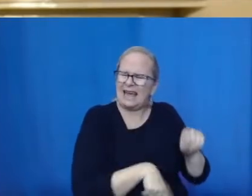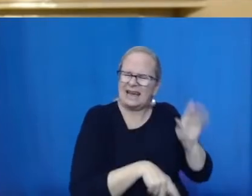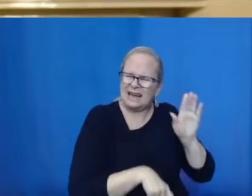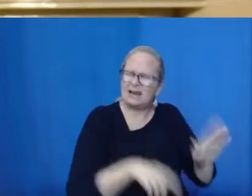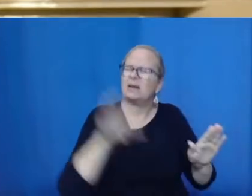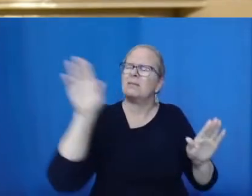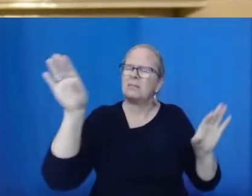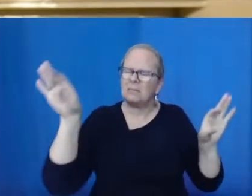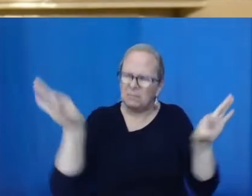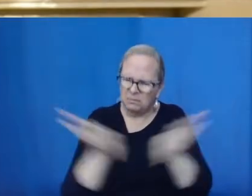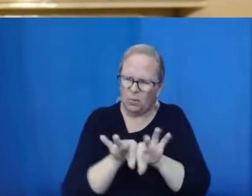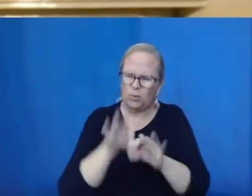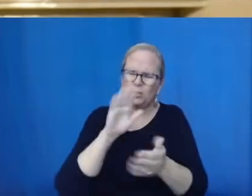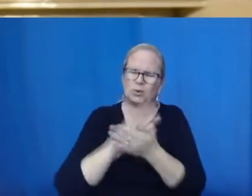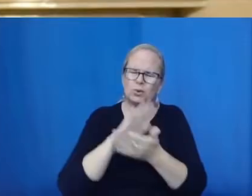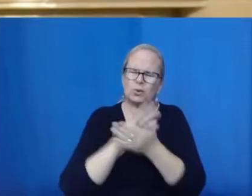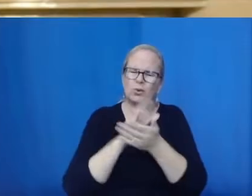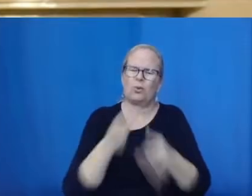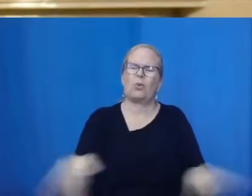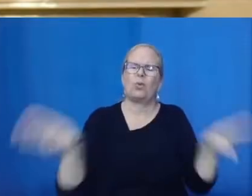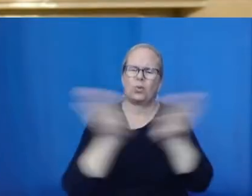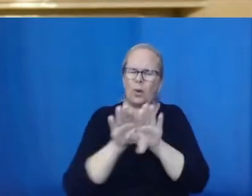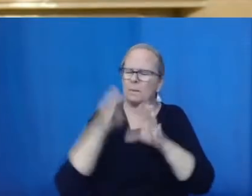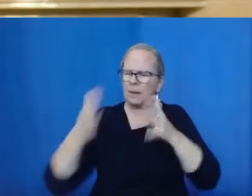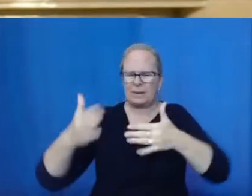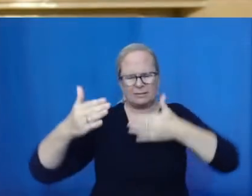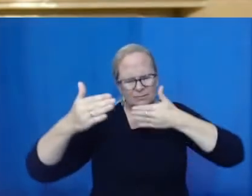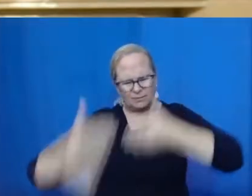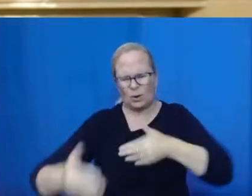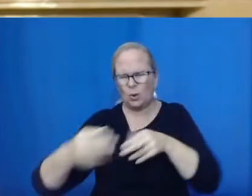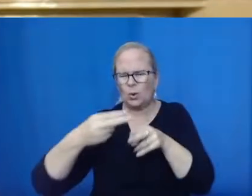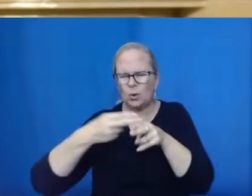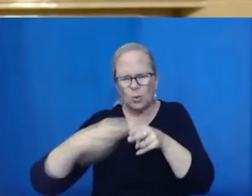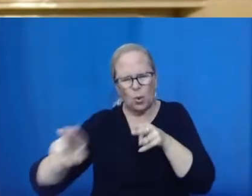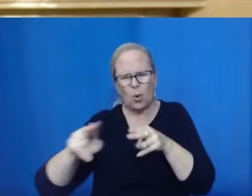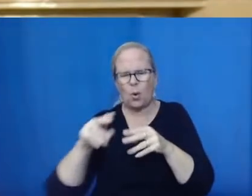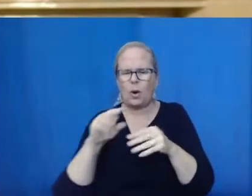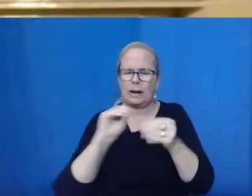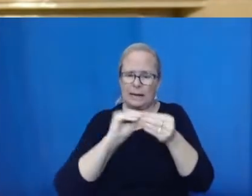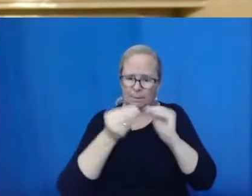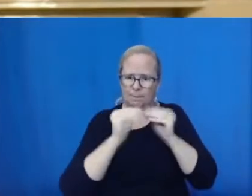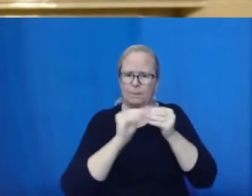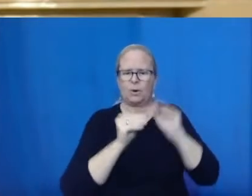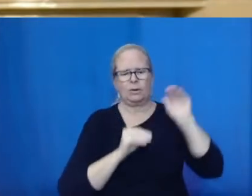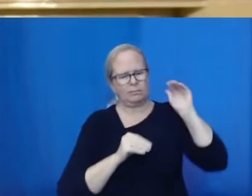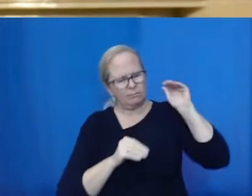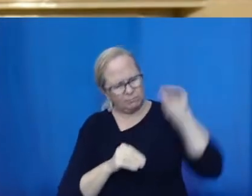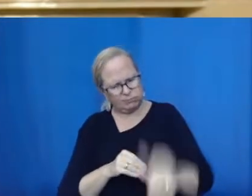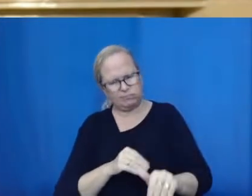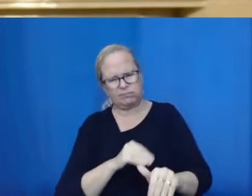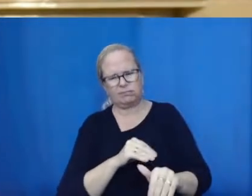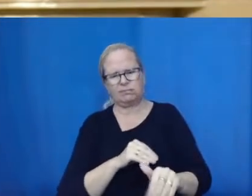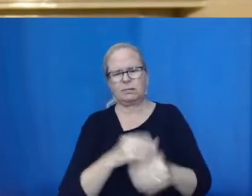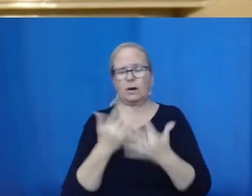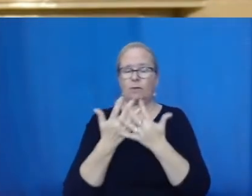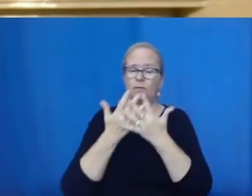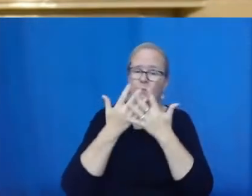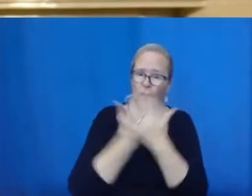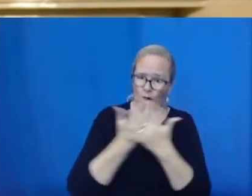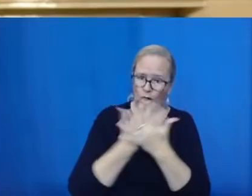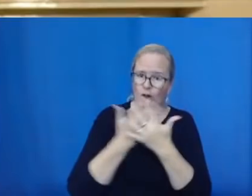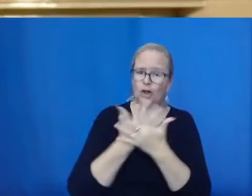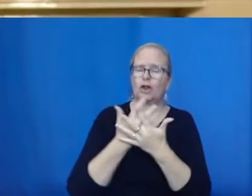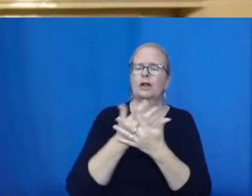not possible, and really get an adequate mask mandate in place. And we're still seeing